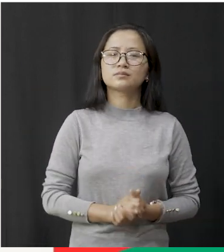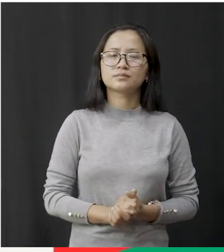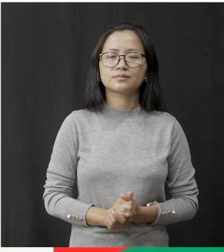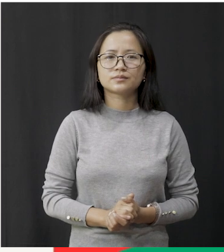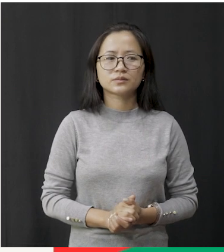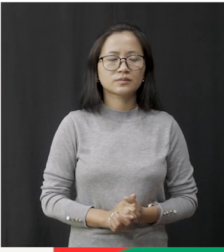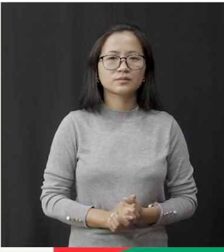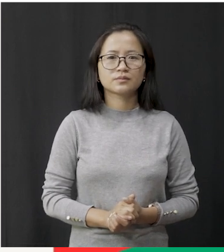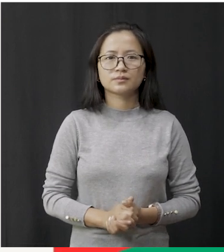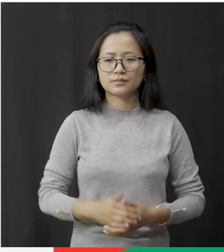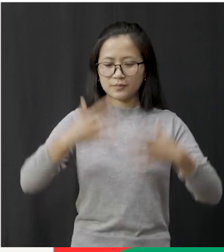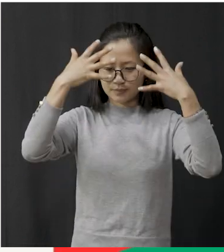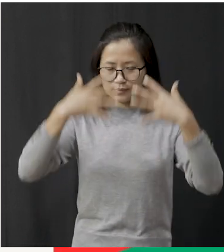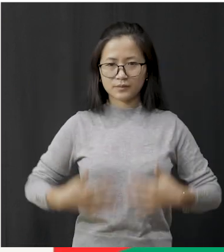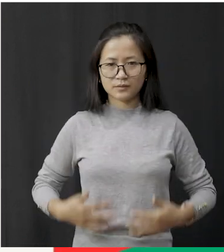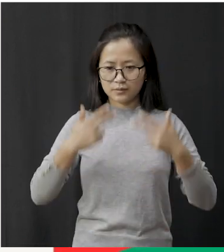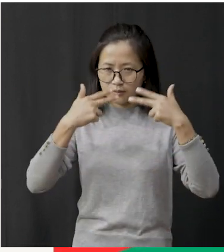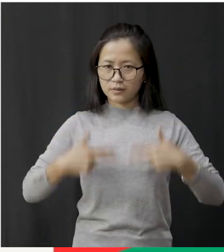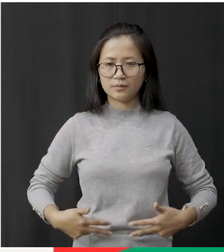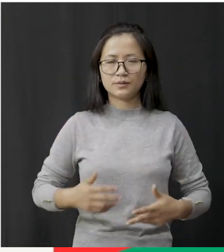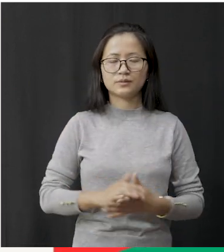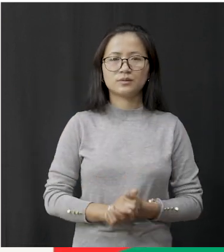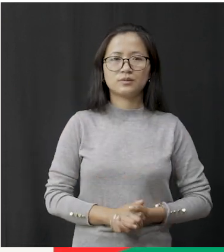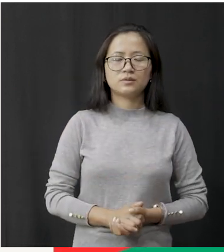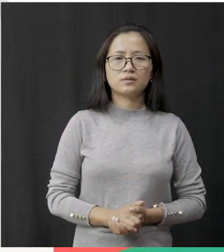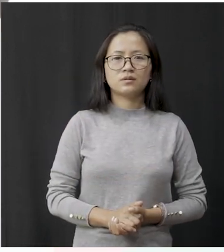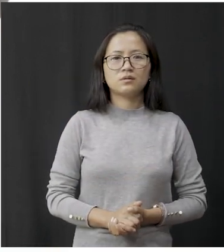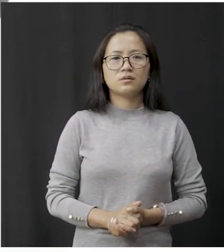learn all these healthy habits.